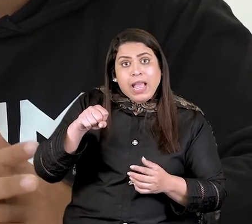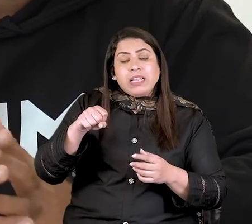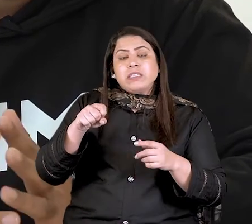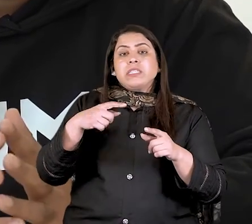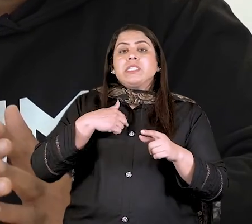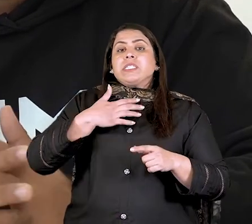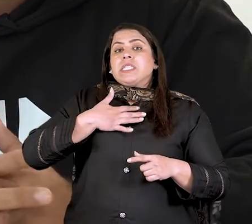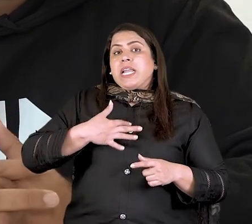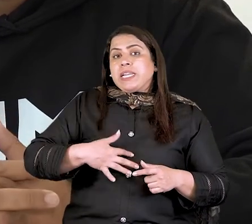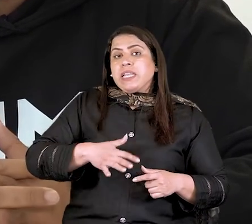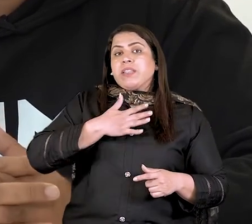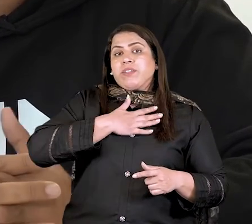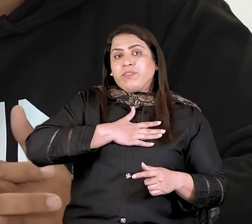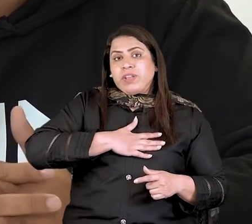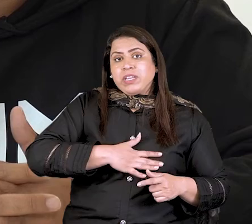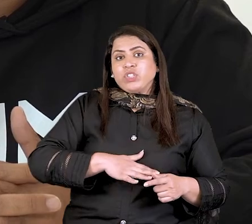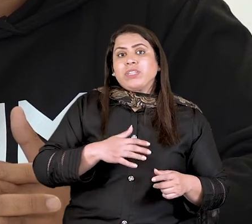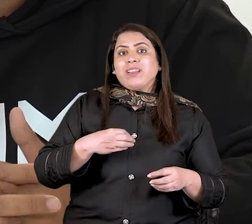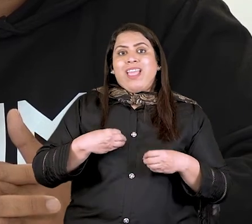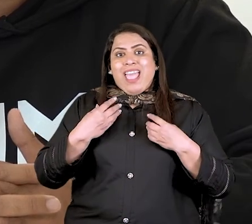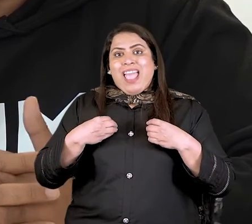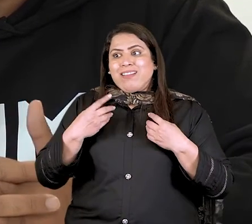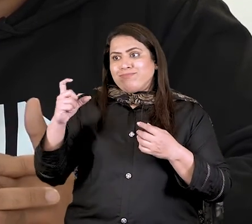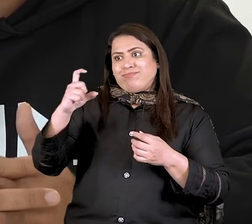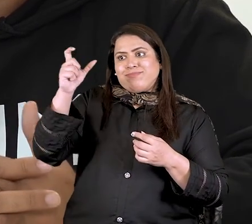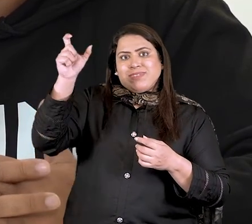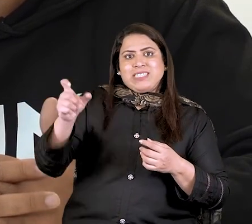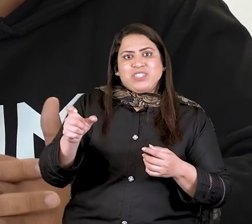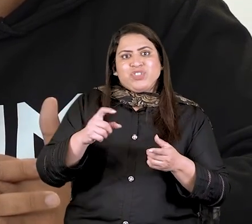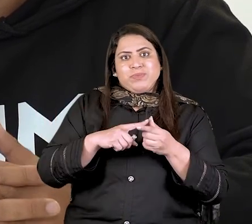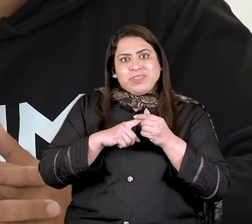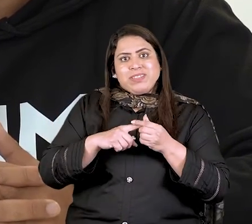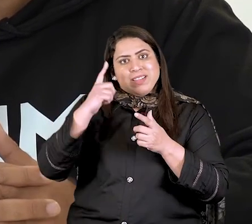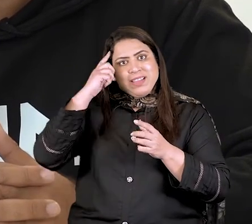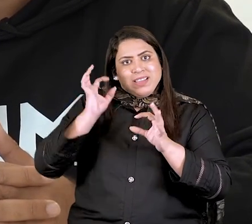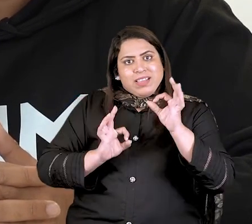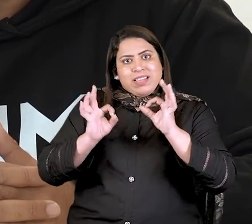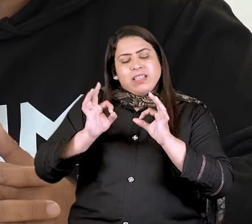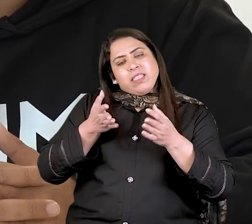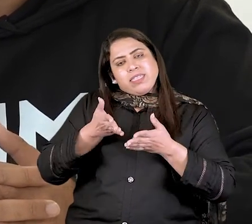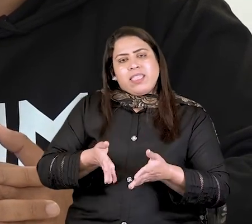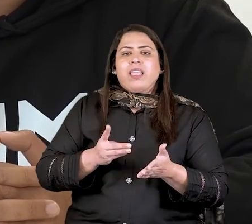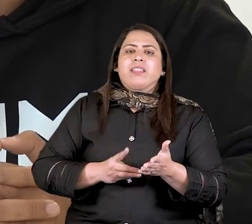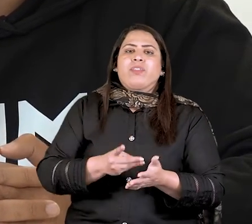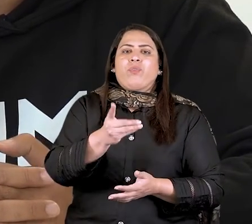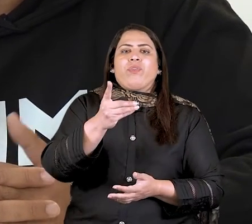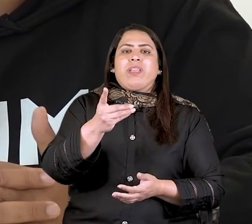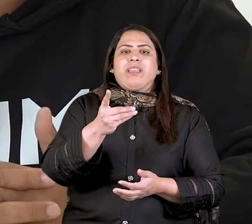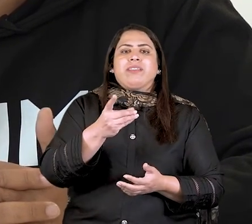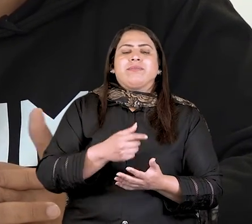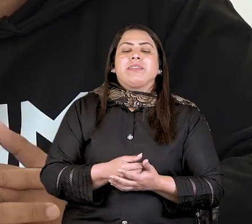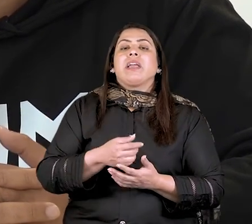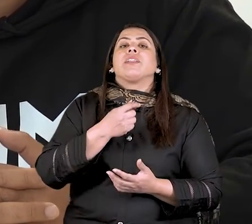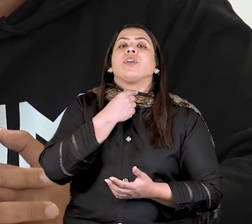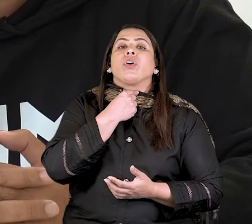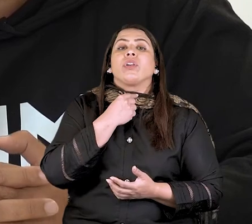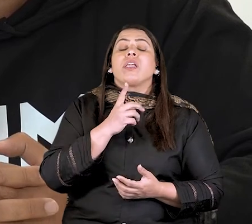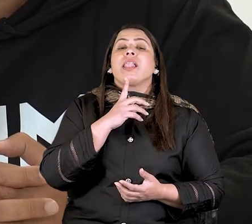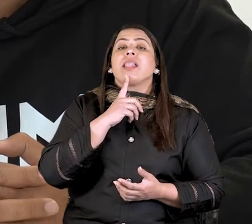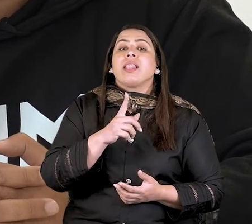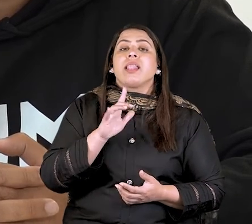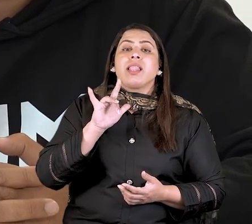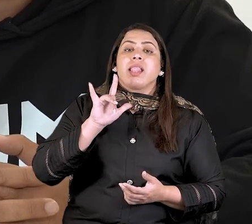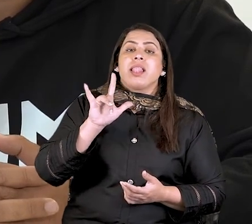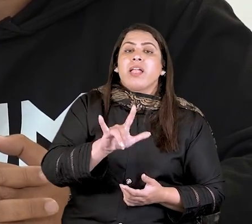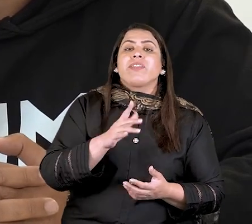And for us, the satisfaction of customers being happy is everything. I think that's where it starts and that's where it